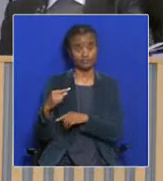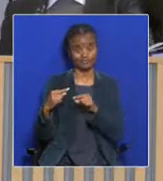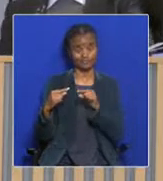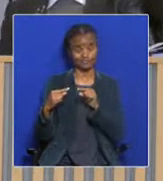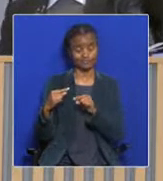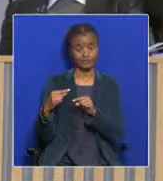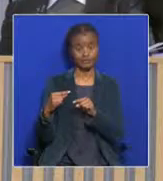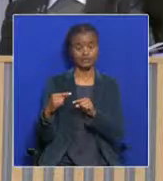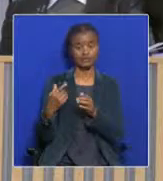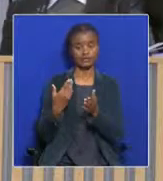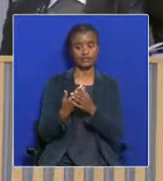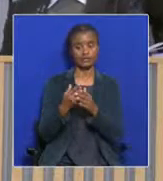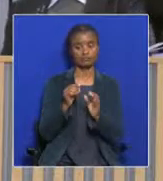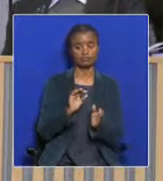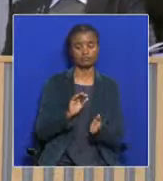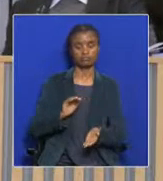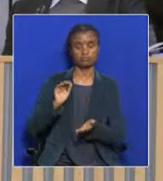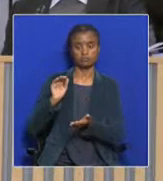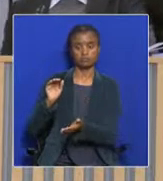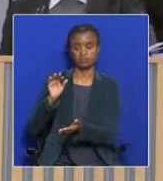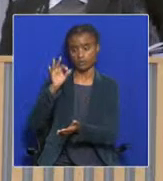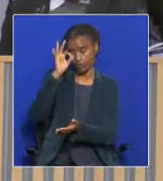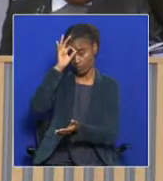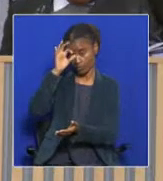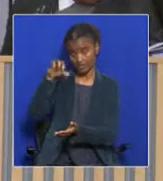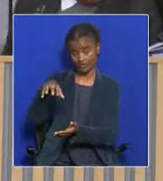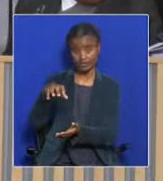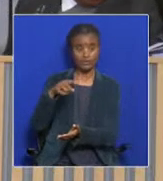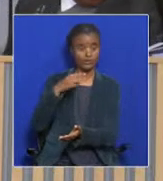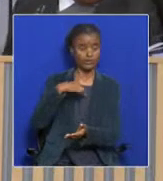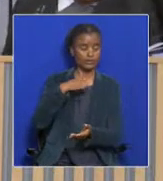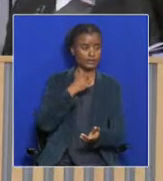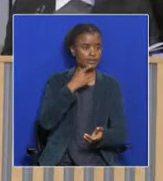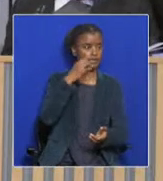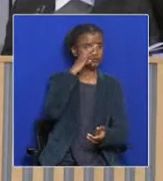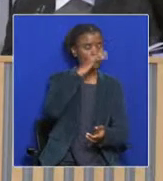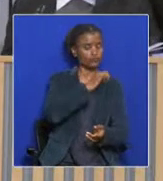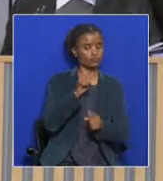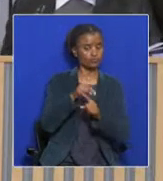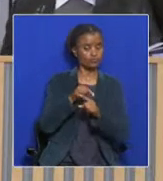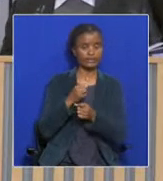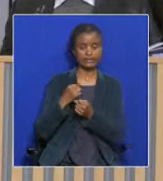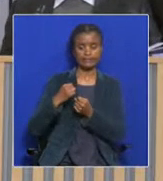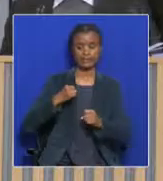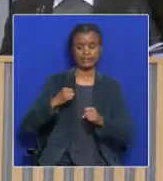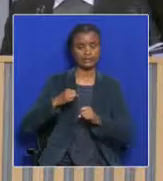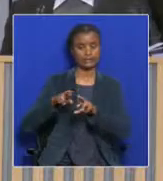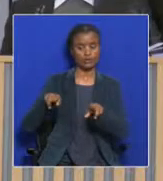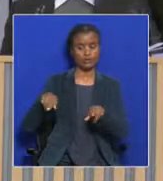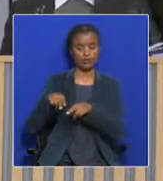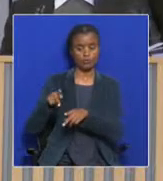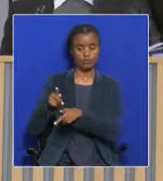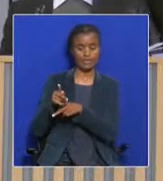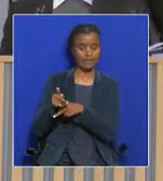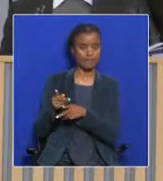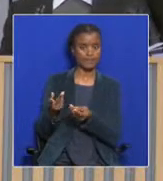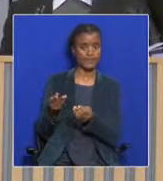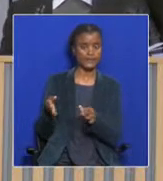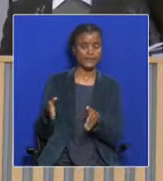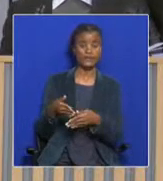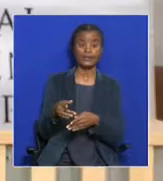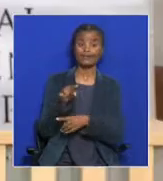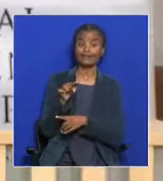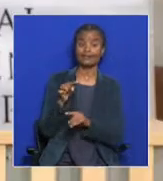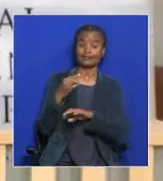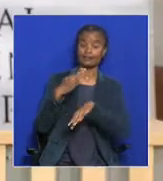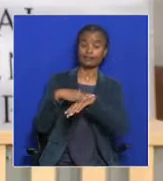be suggested that there was no space. I agree. In June, Indeed, Chair. when they got theirs. Yeah. I agree.